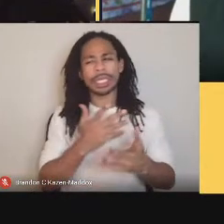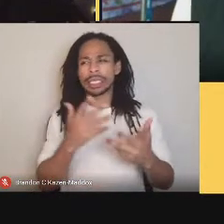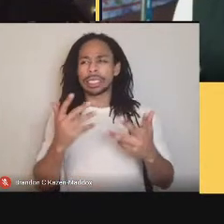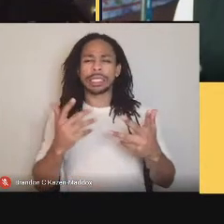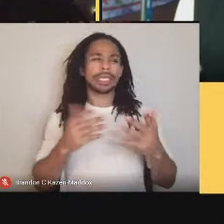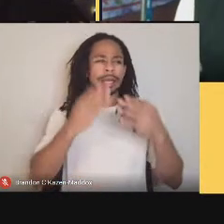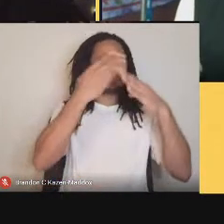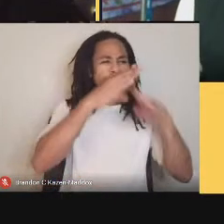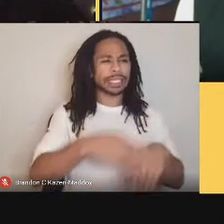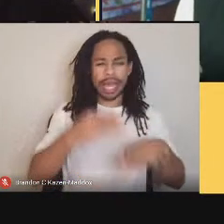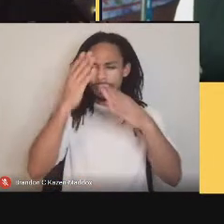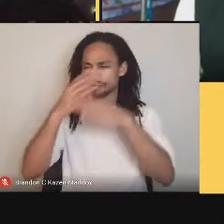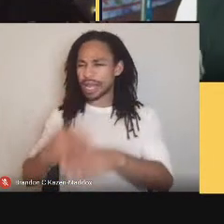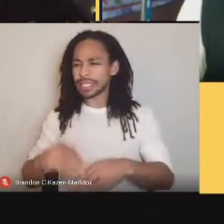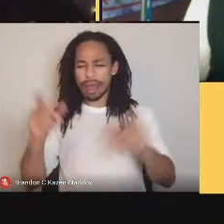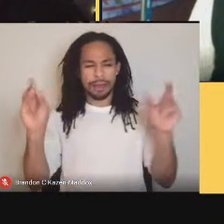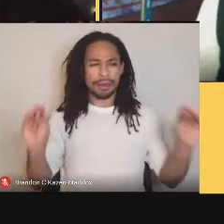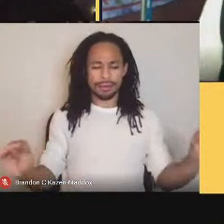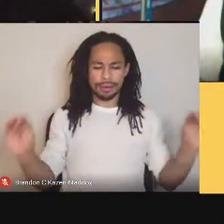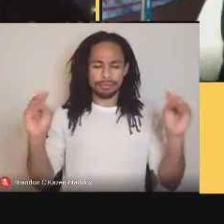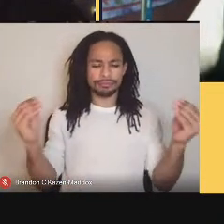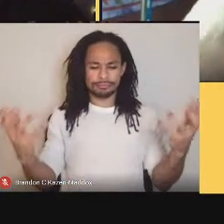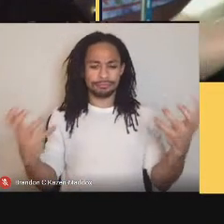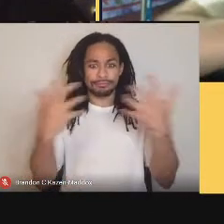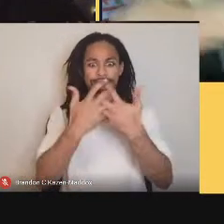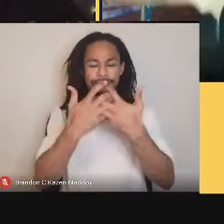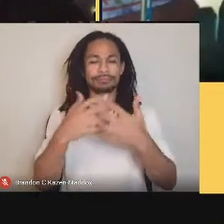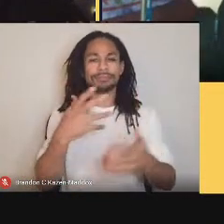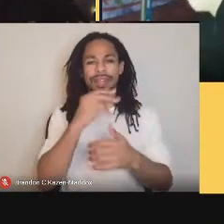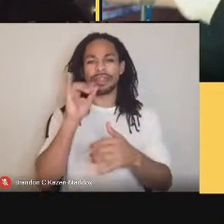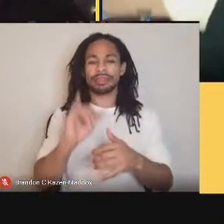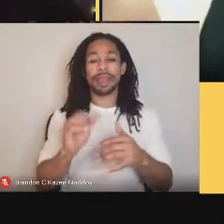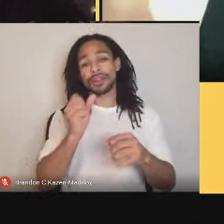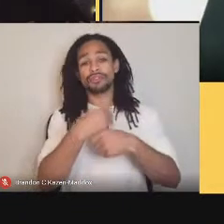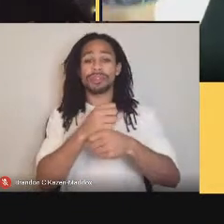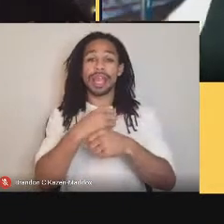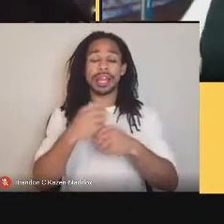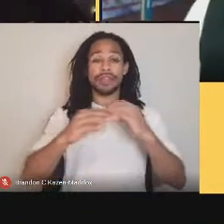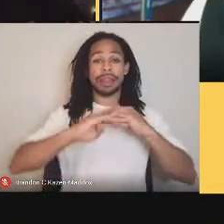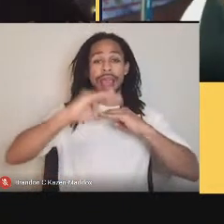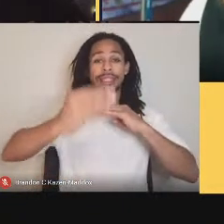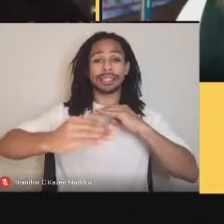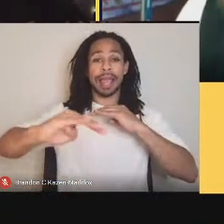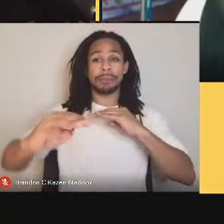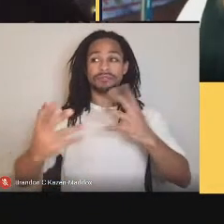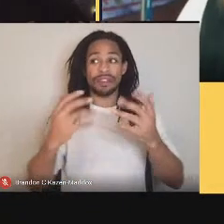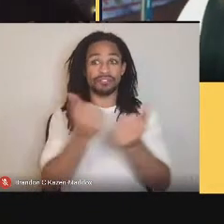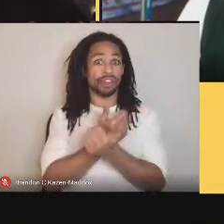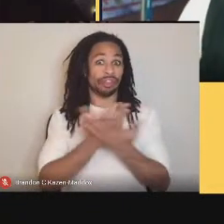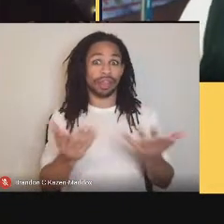what music is and what can be music, which of course shaped the landscape of everything.